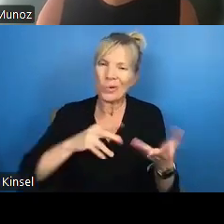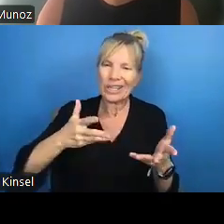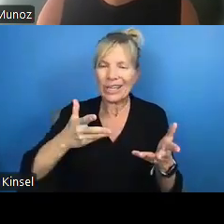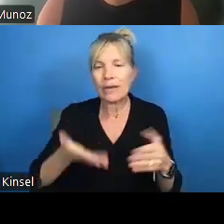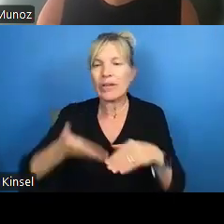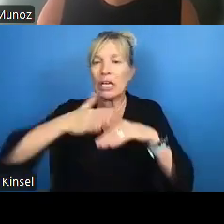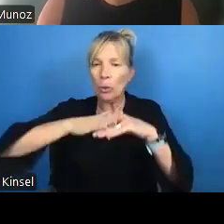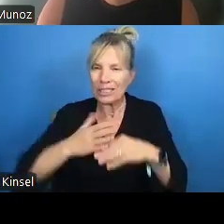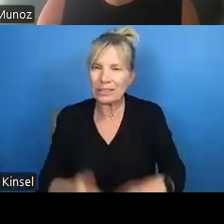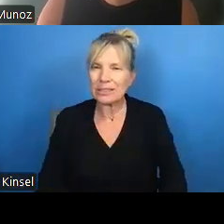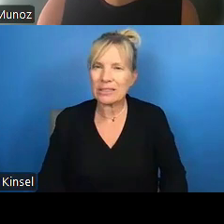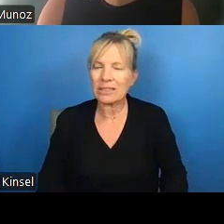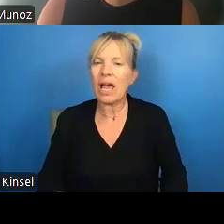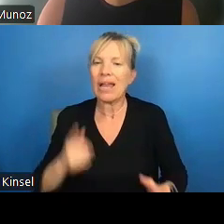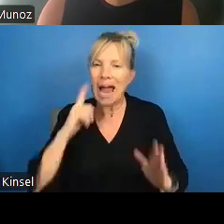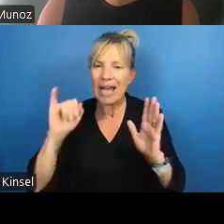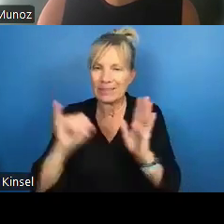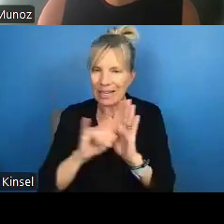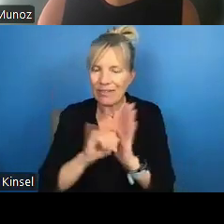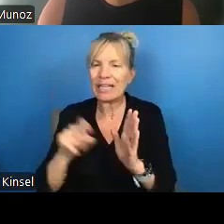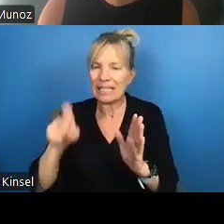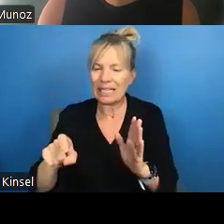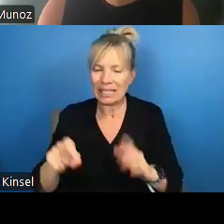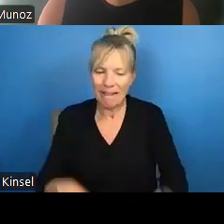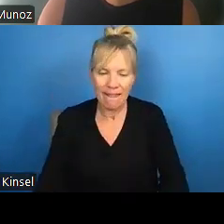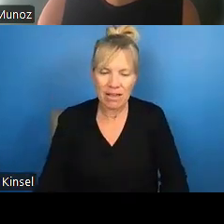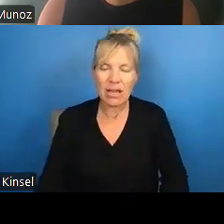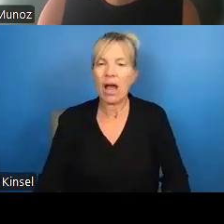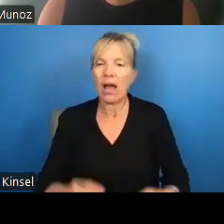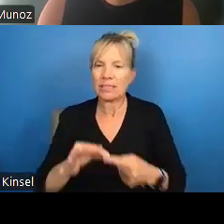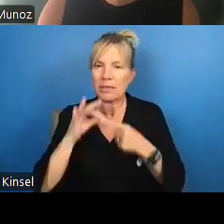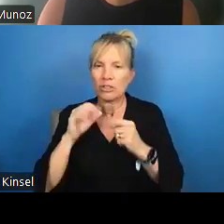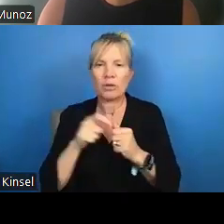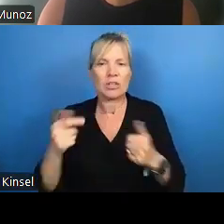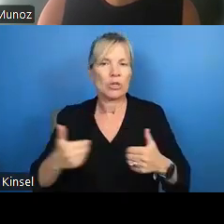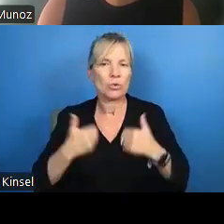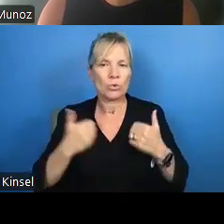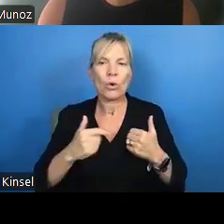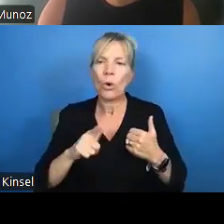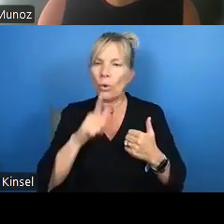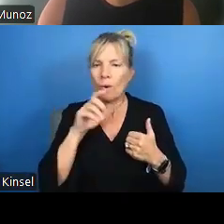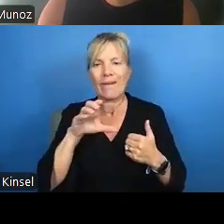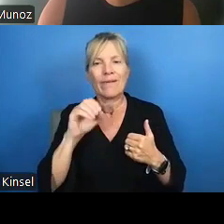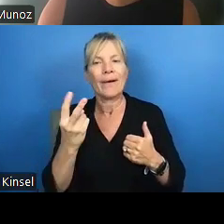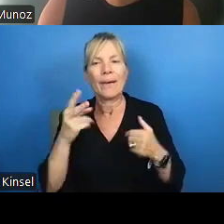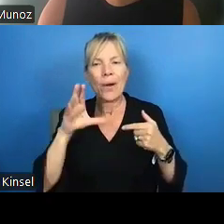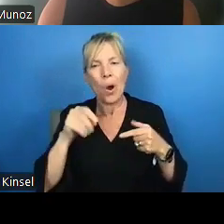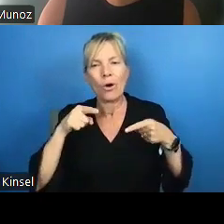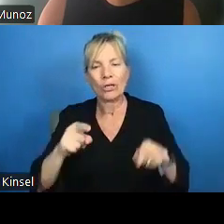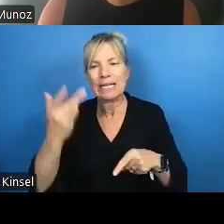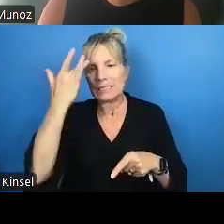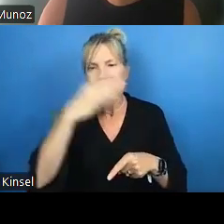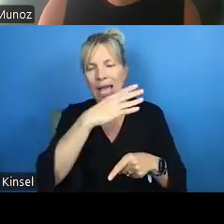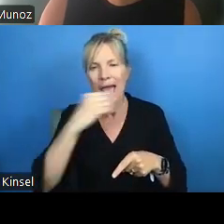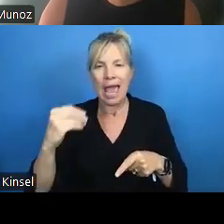increase in identified needs especially with those youth who also have co-occurring intellectual and